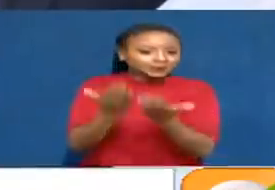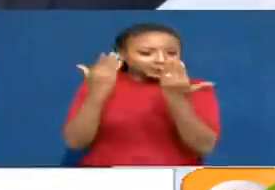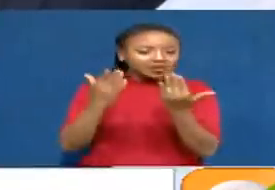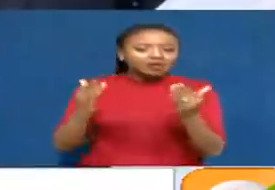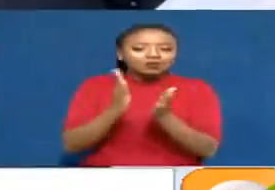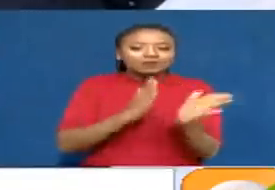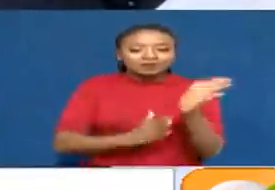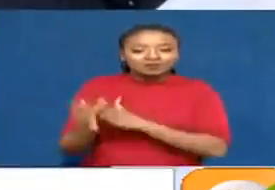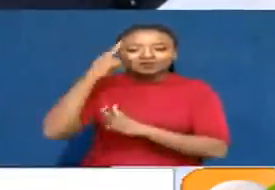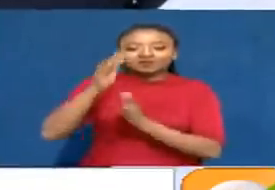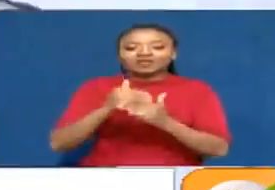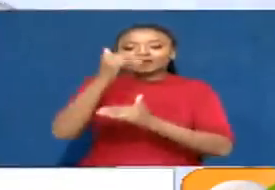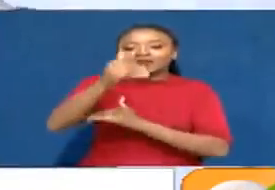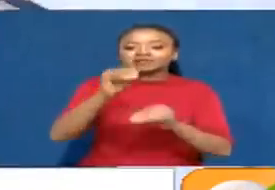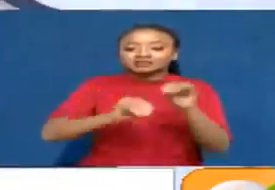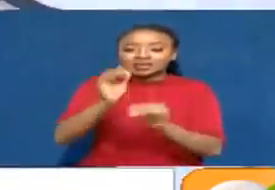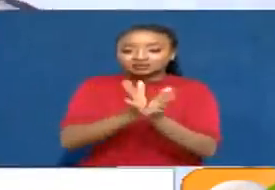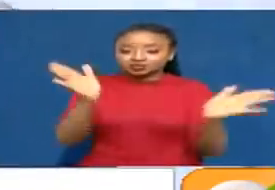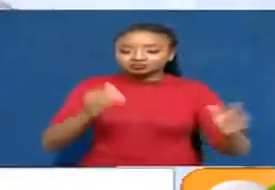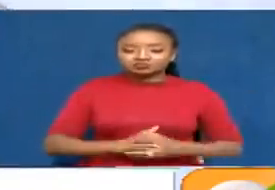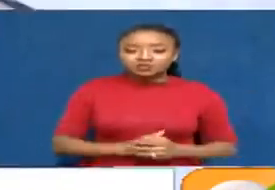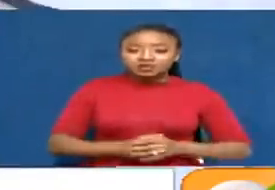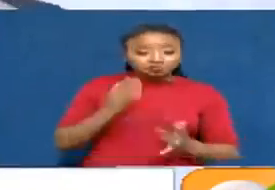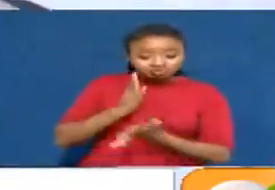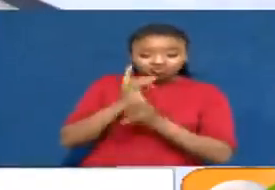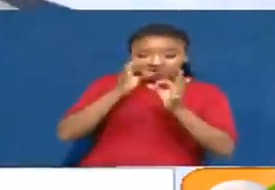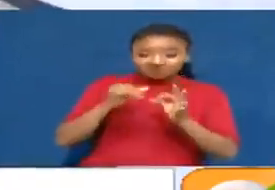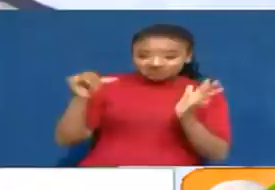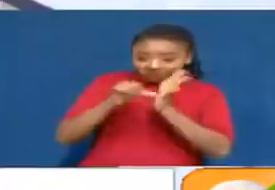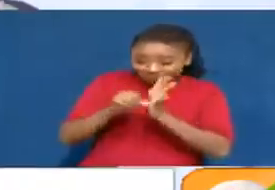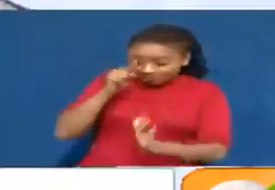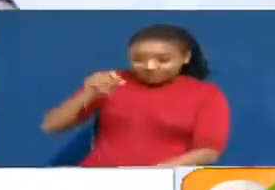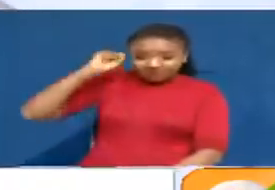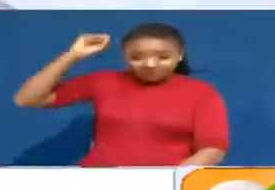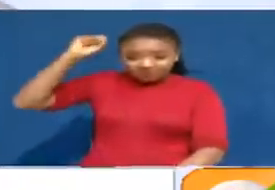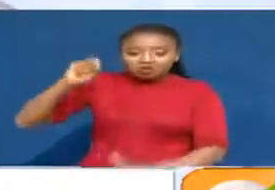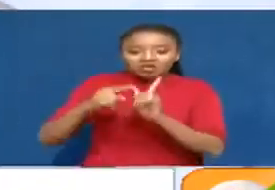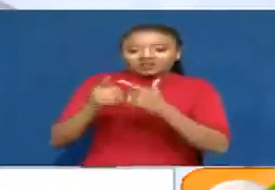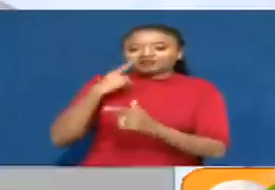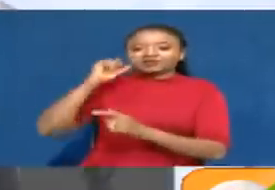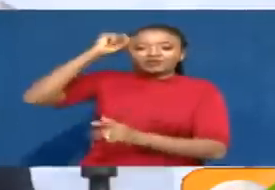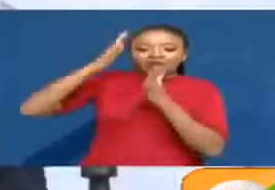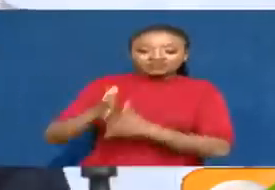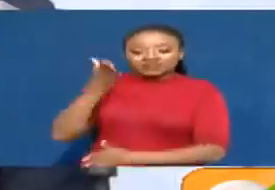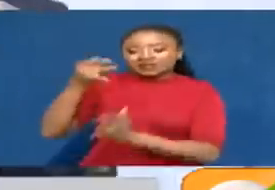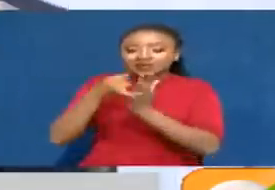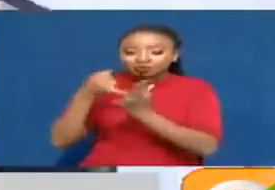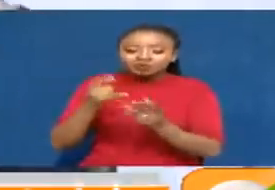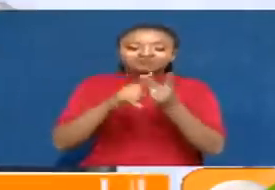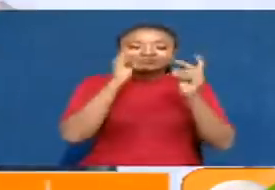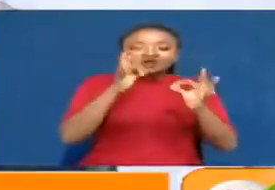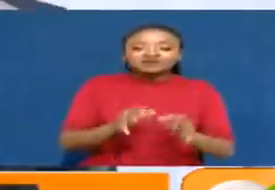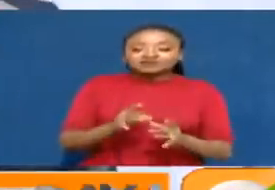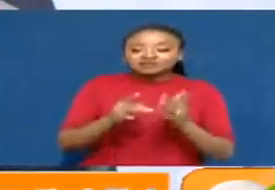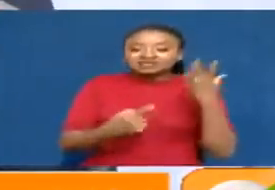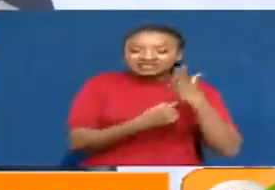preparation for the next government. When it's a political problem, you're going to see politicians. It's a technical problem, you're going to see the technical people. If it's a bureaucratic